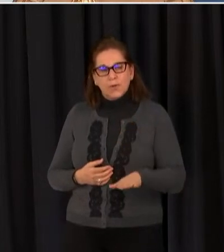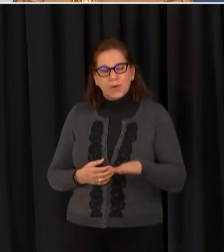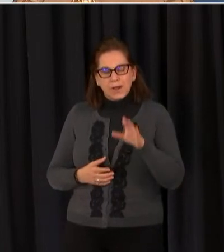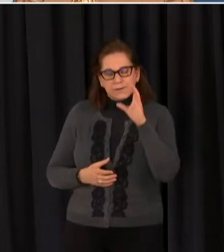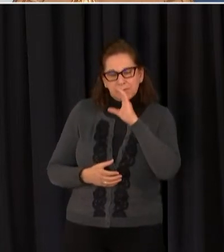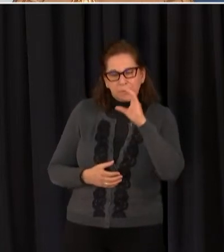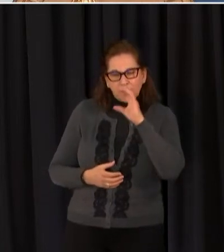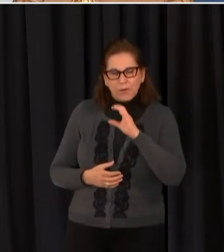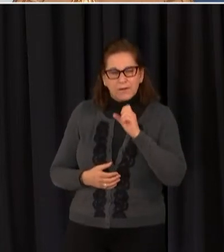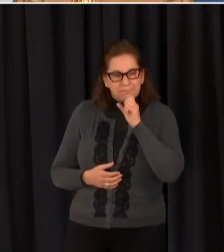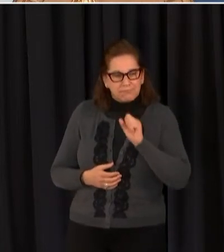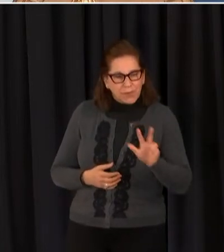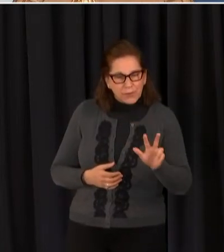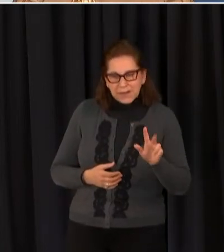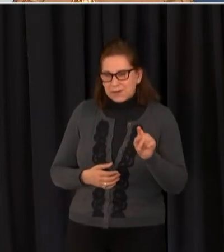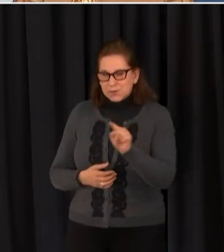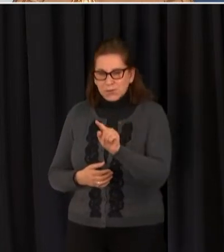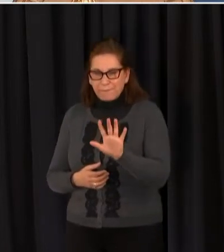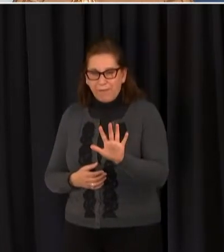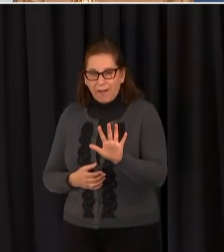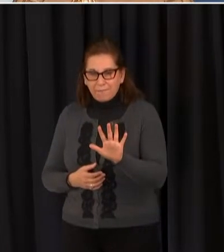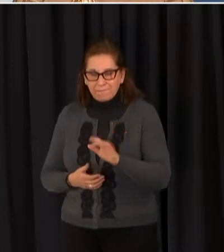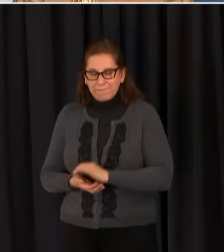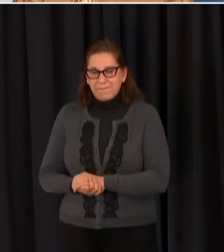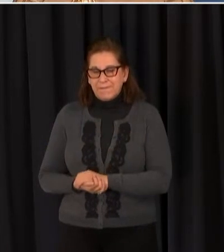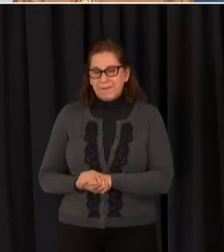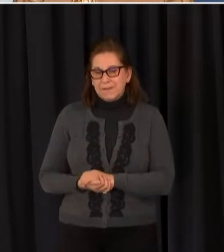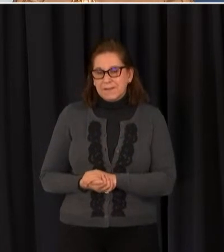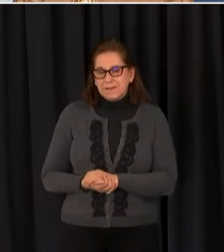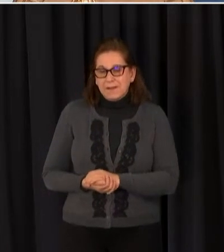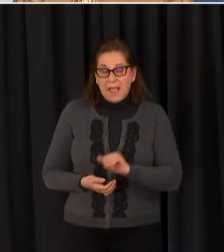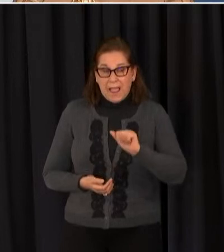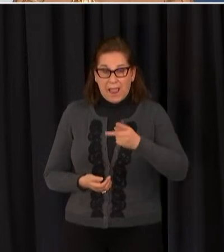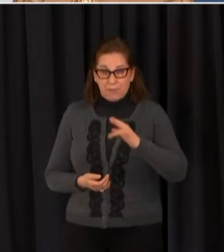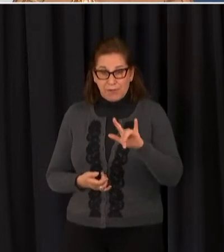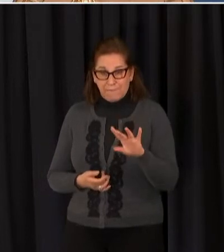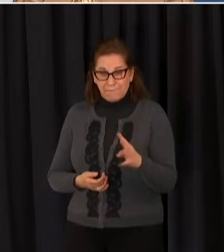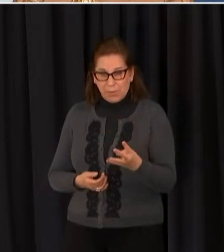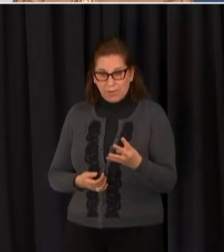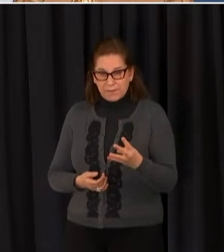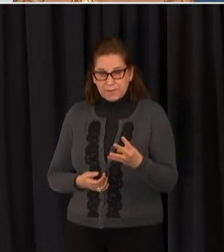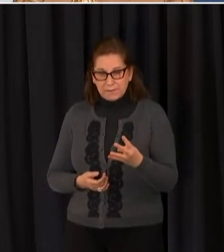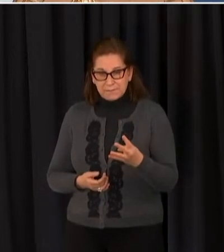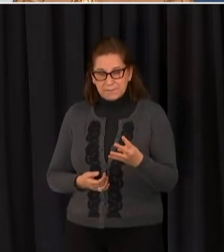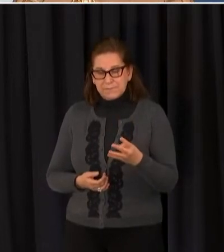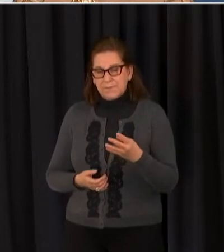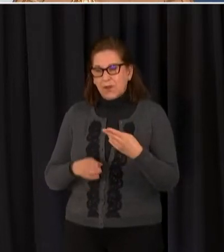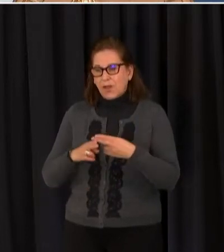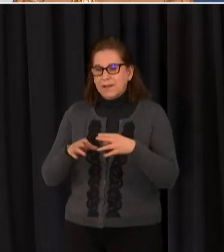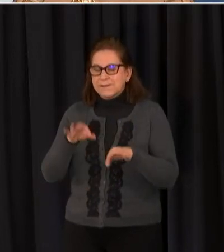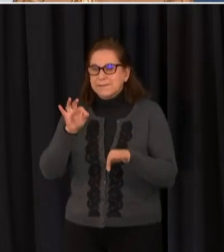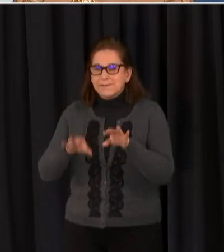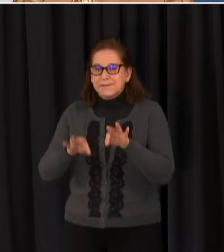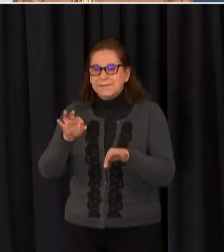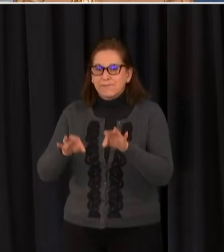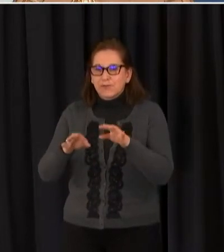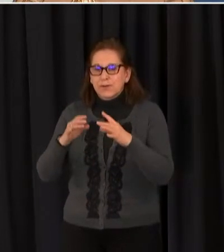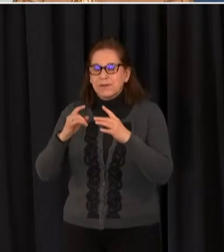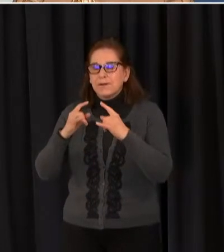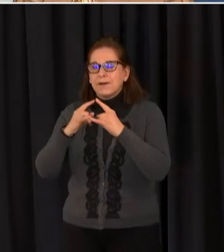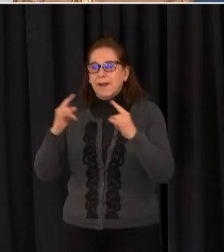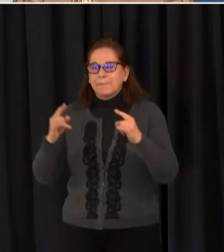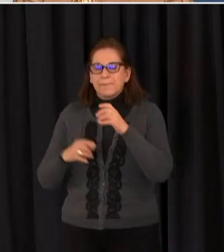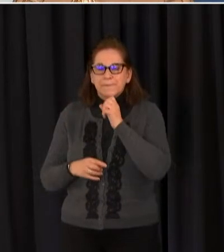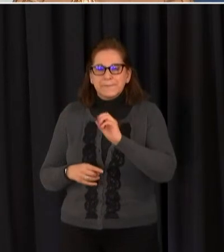24th, registration opens for Discovery Camp, ages 6 to 10. So please